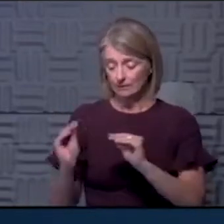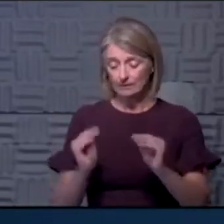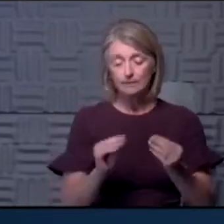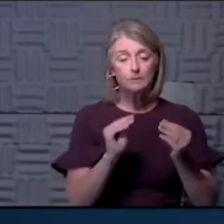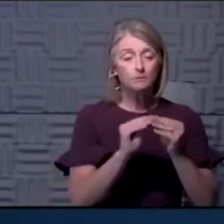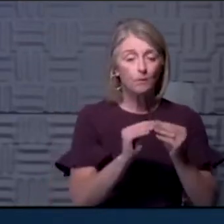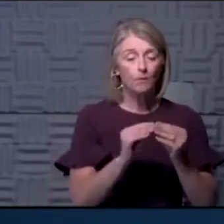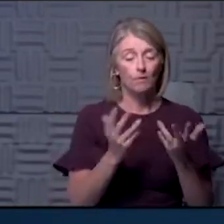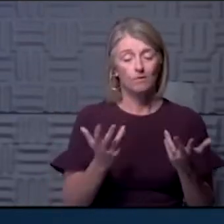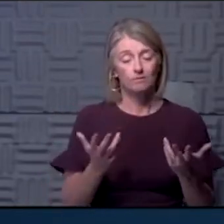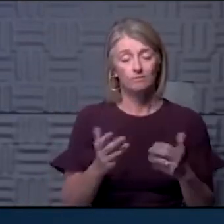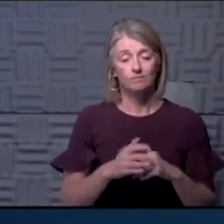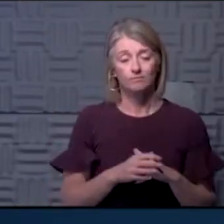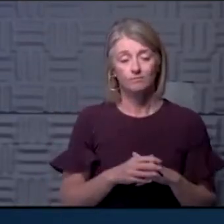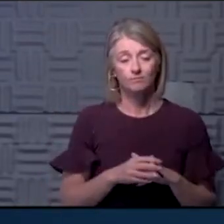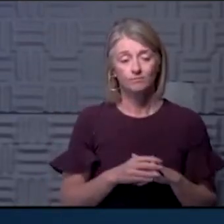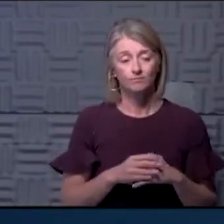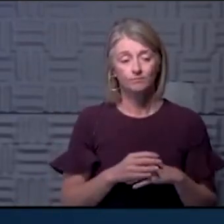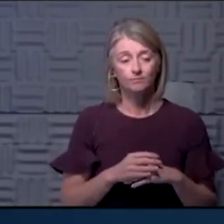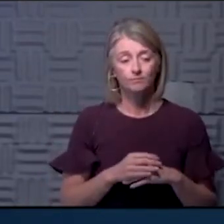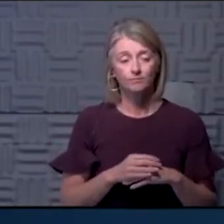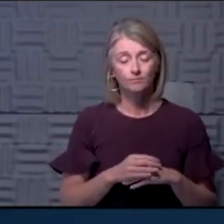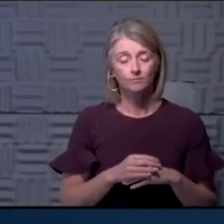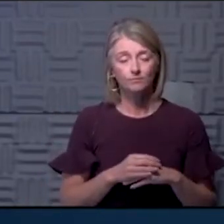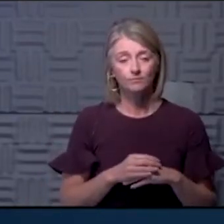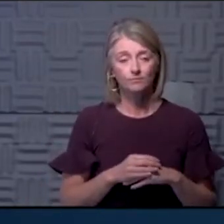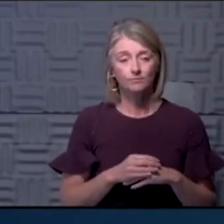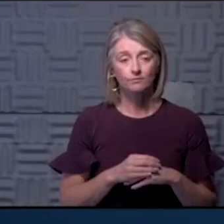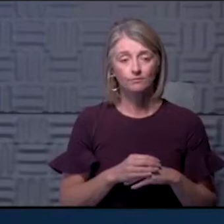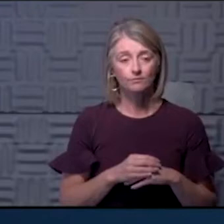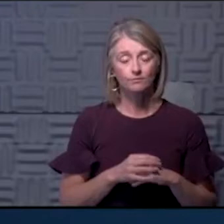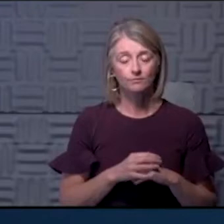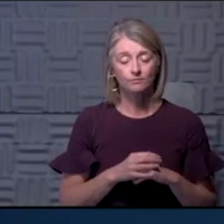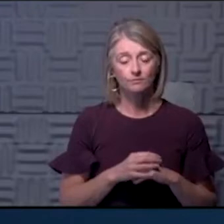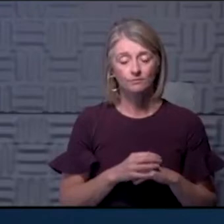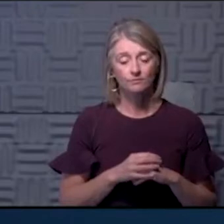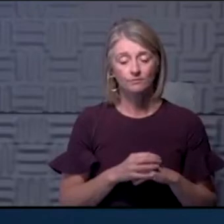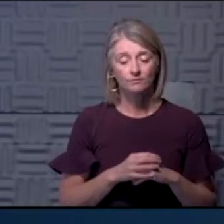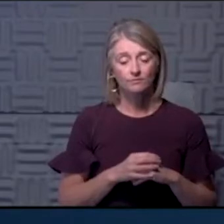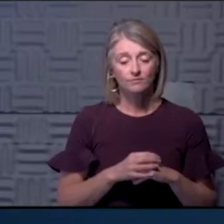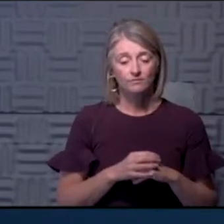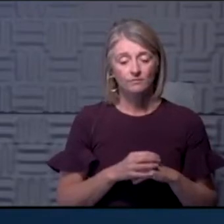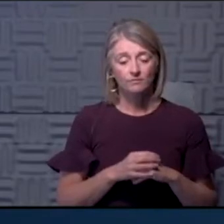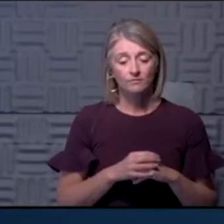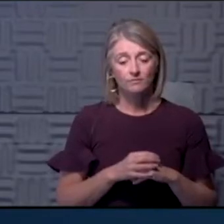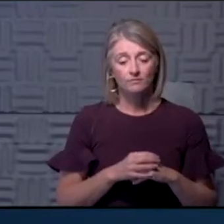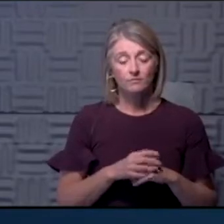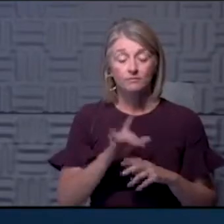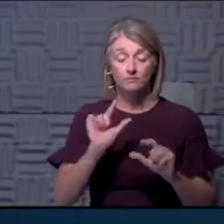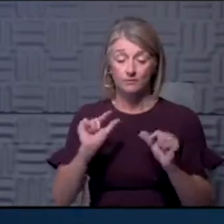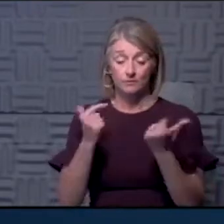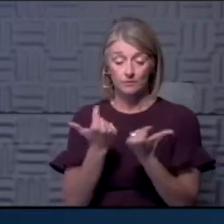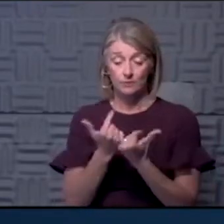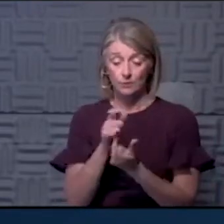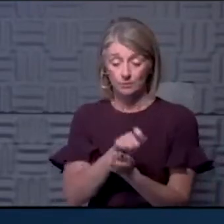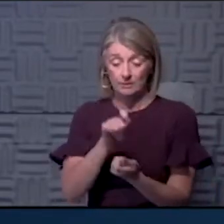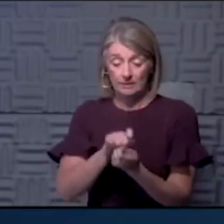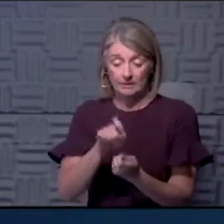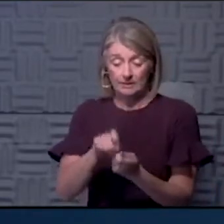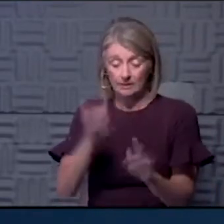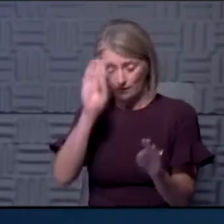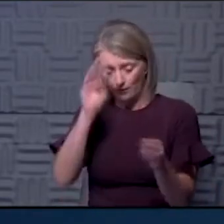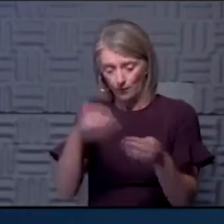with? And then kind of take it a step further to the question that was made earlier, are there groups in particular we need to focus on